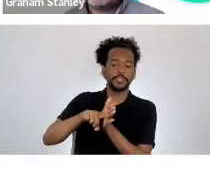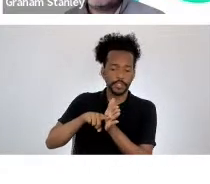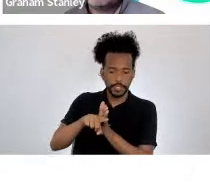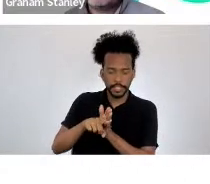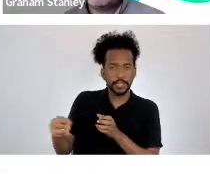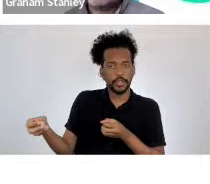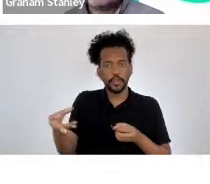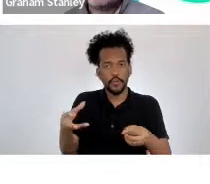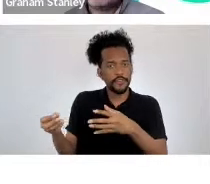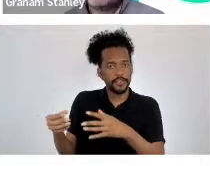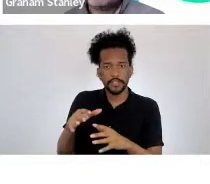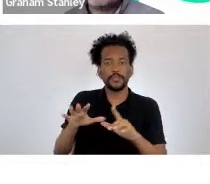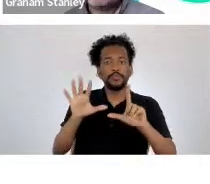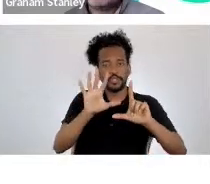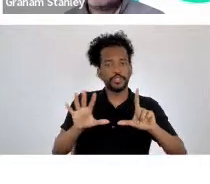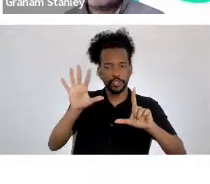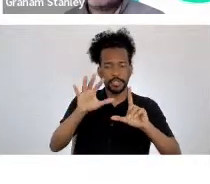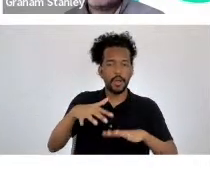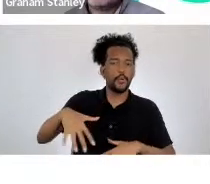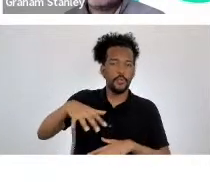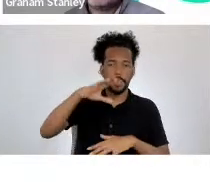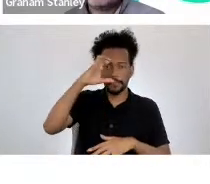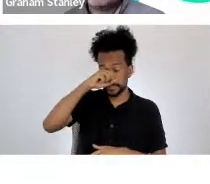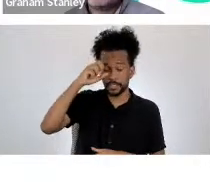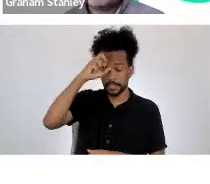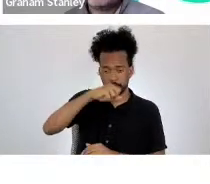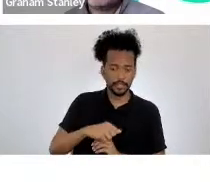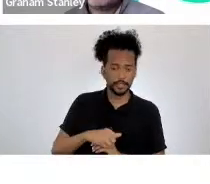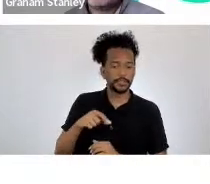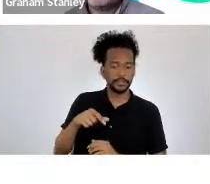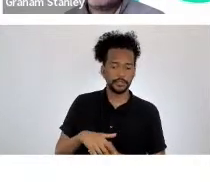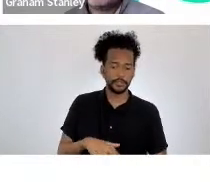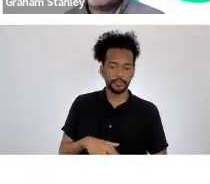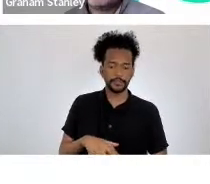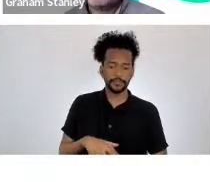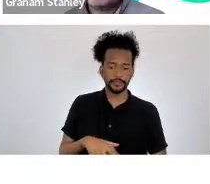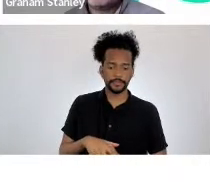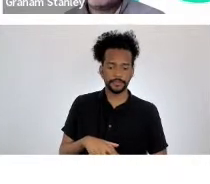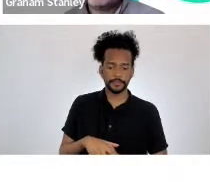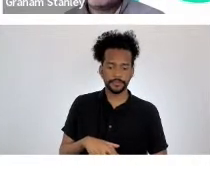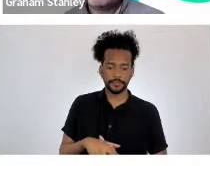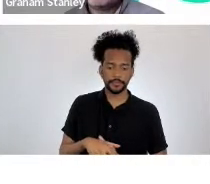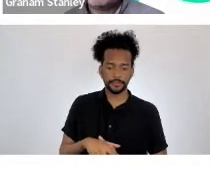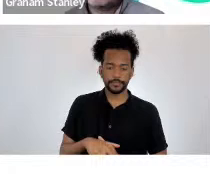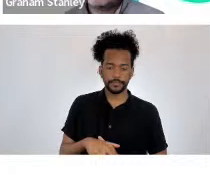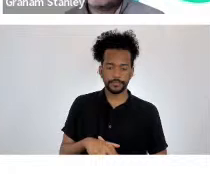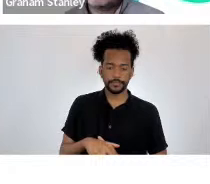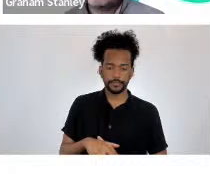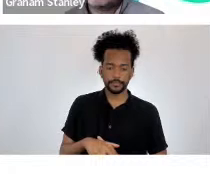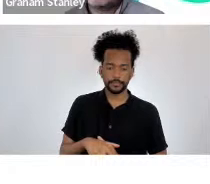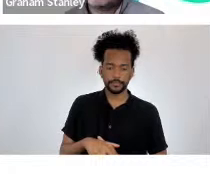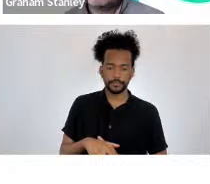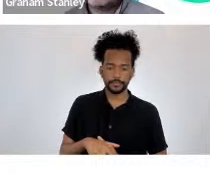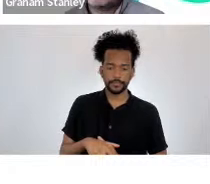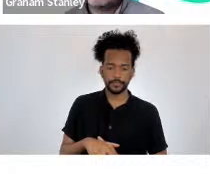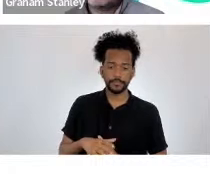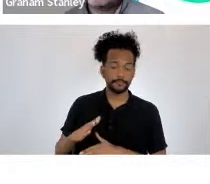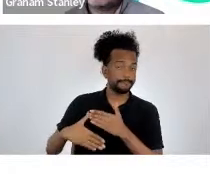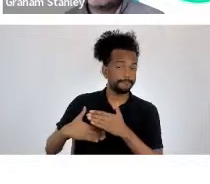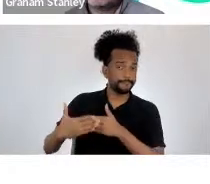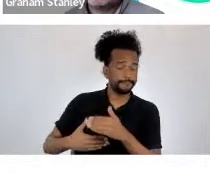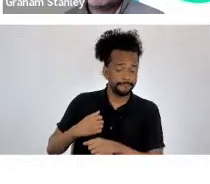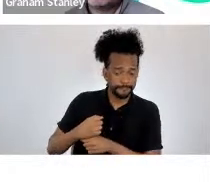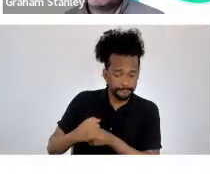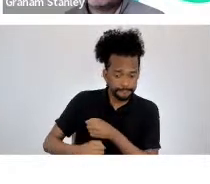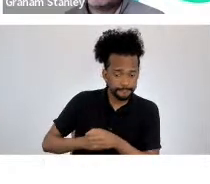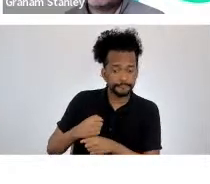ODU Global, Old Dominion University in Norfolk, Virginia. Across the years, I've conducted 18